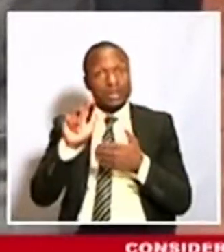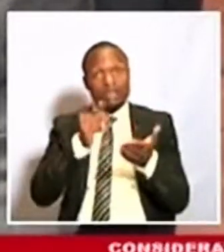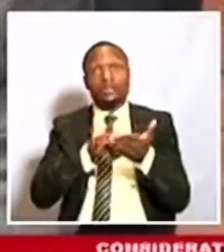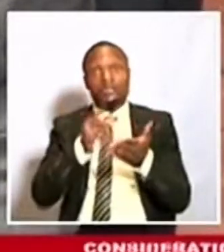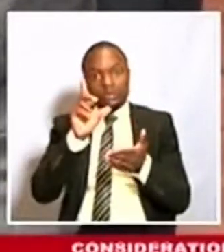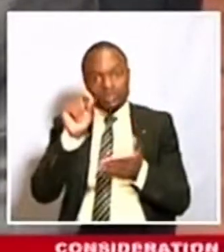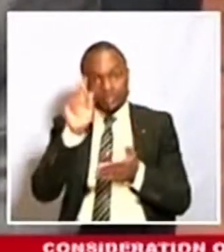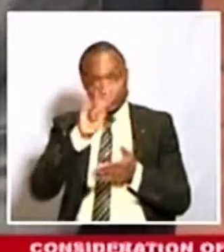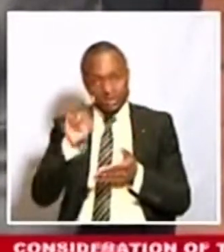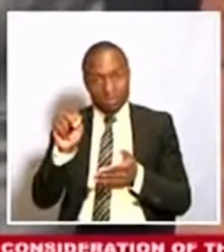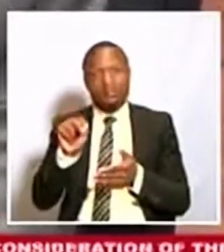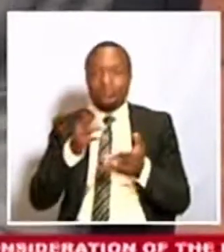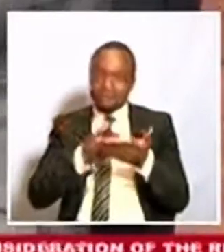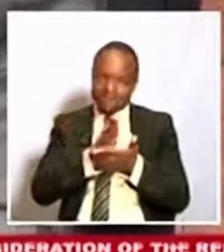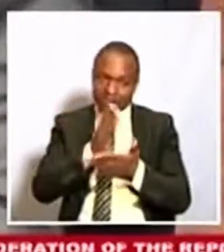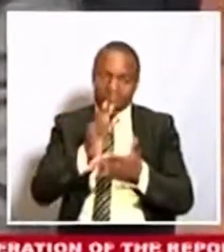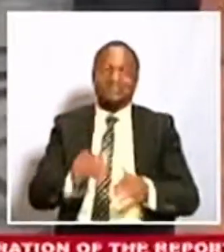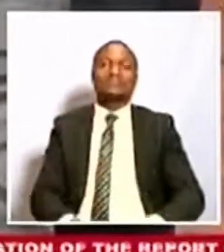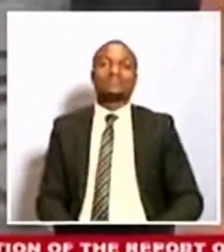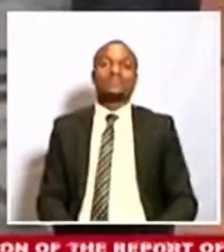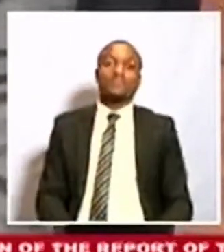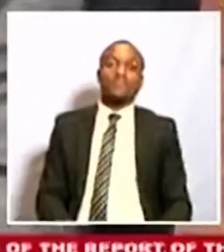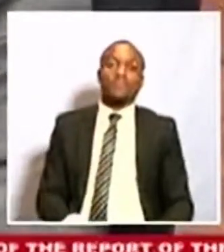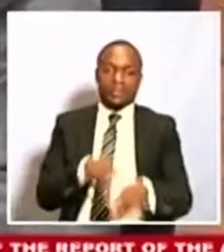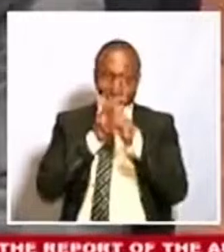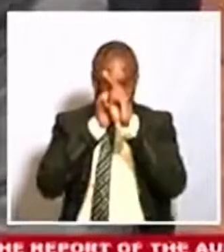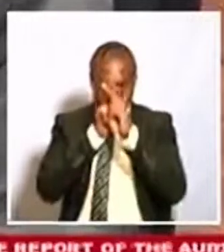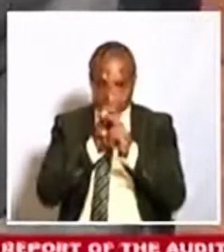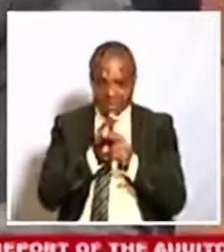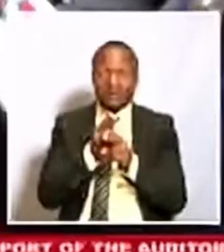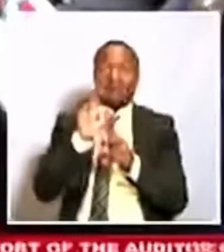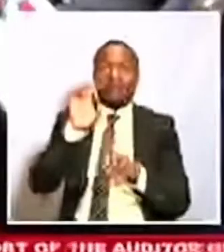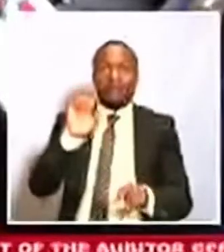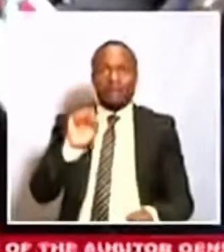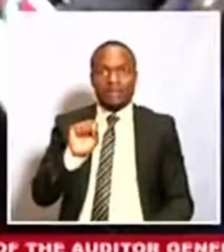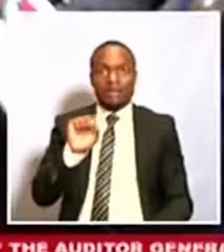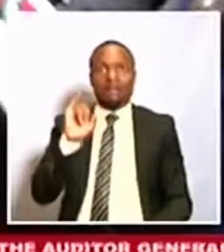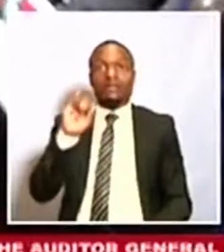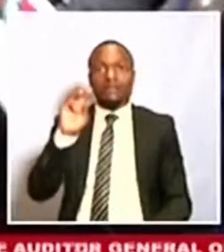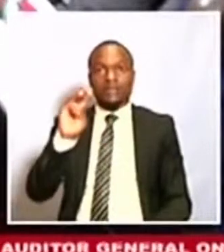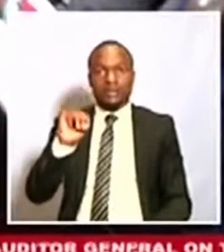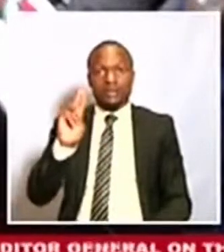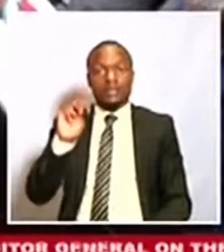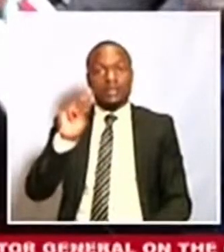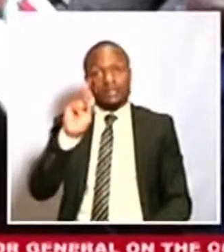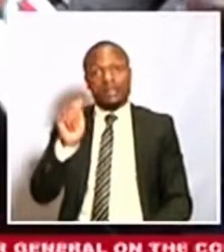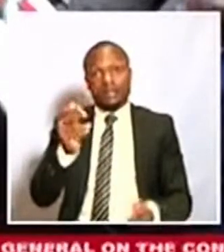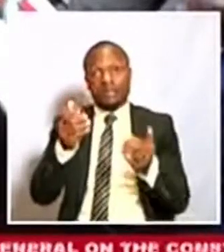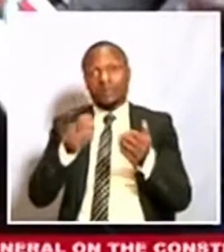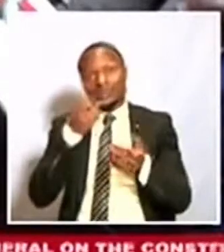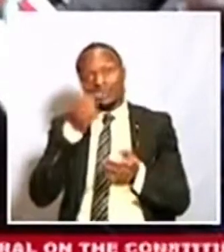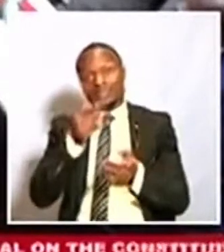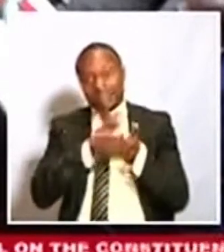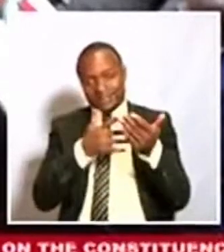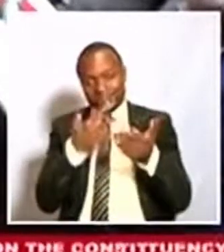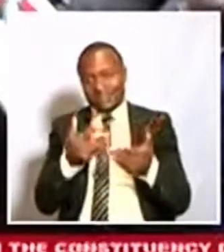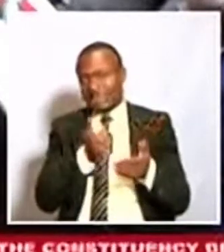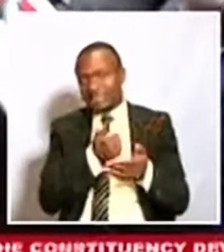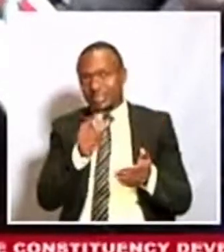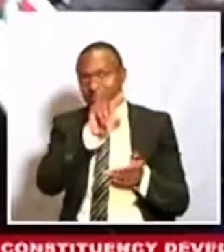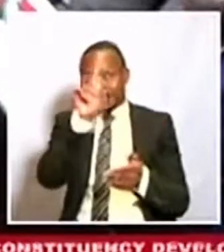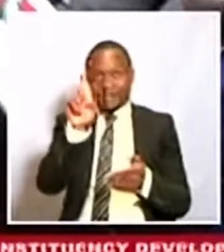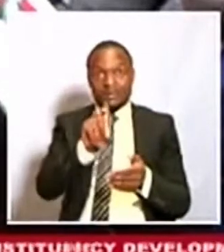2022? Yes. Okay, correct. Honorable Sumumba, you wanted to say something there? Another